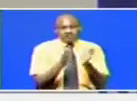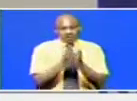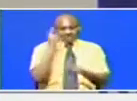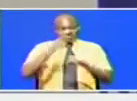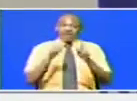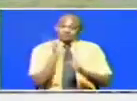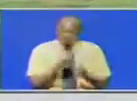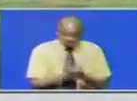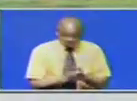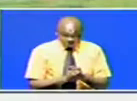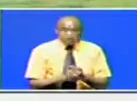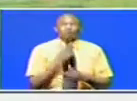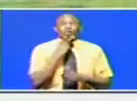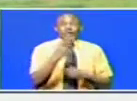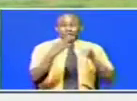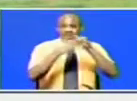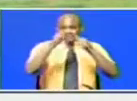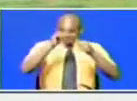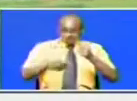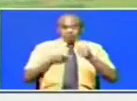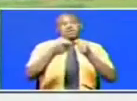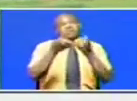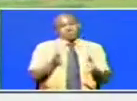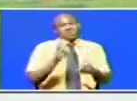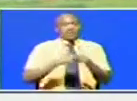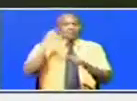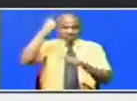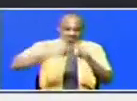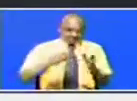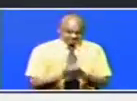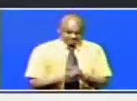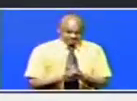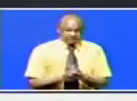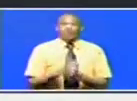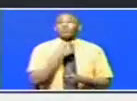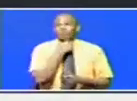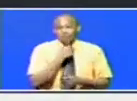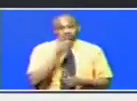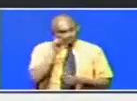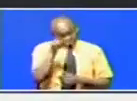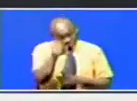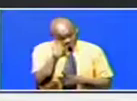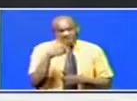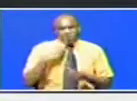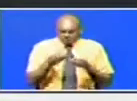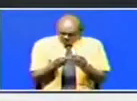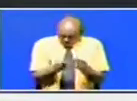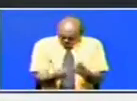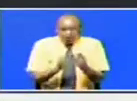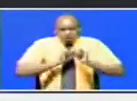year and 280 barrels by the end of next year. We wanted to seriously move in refining